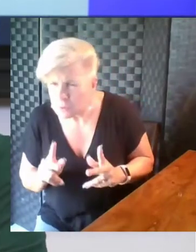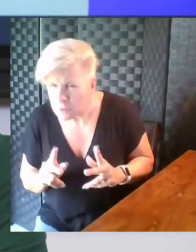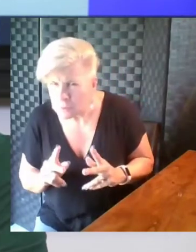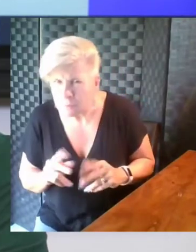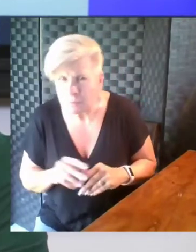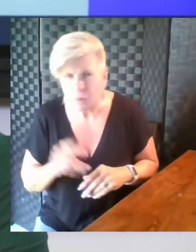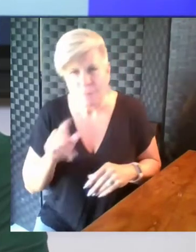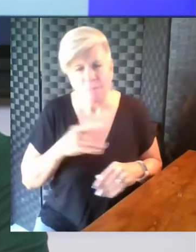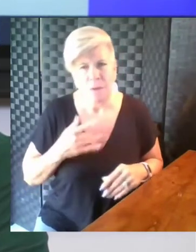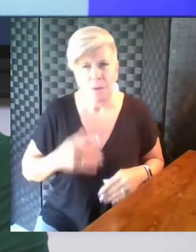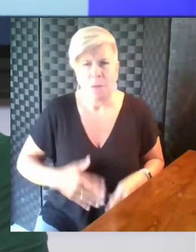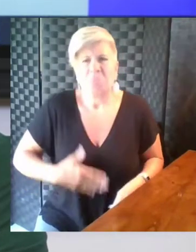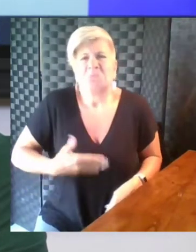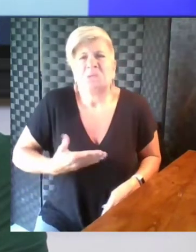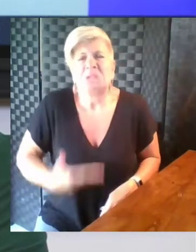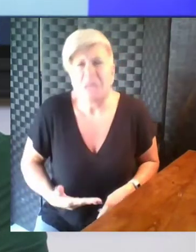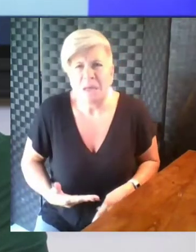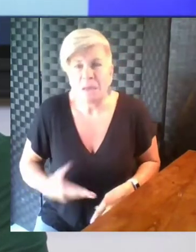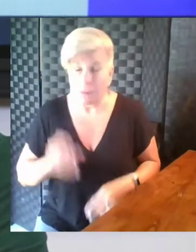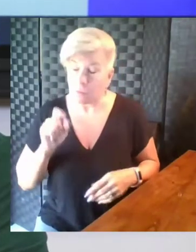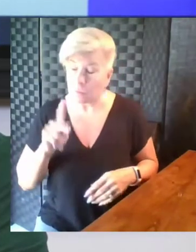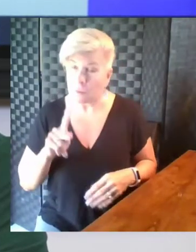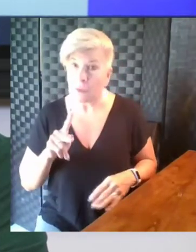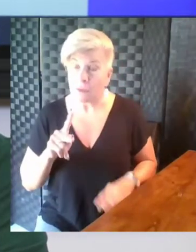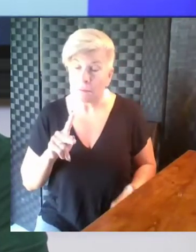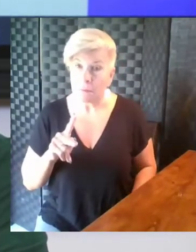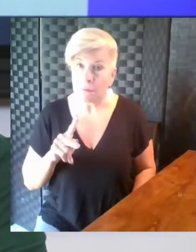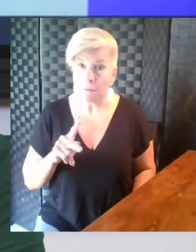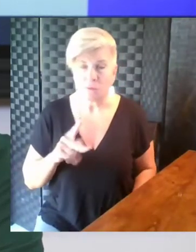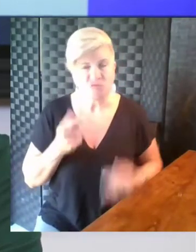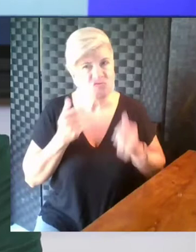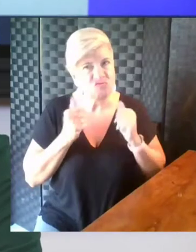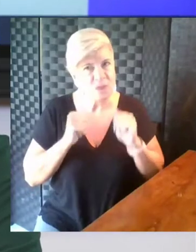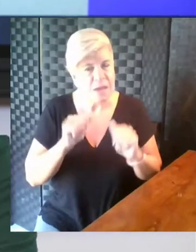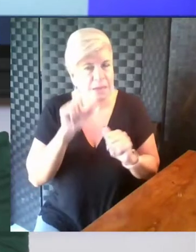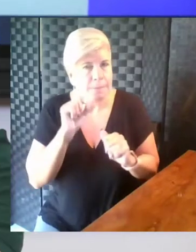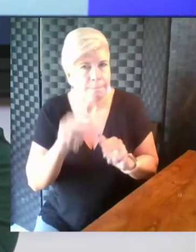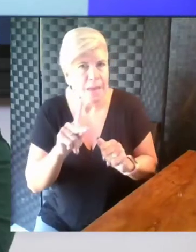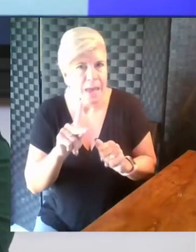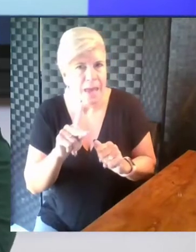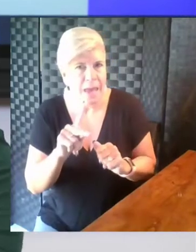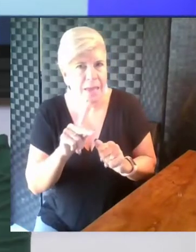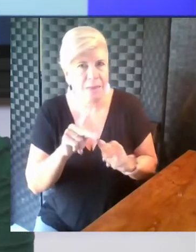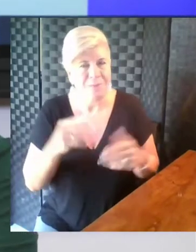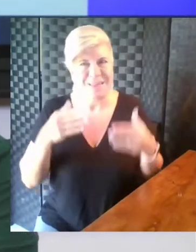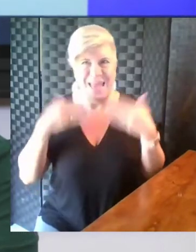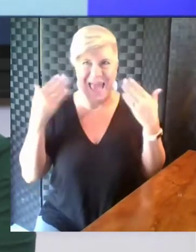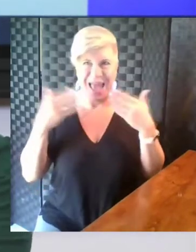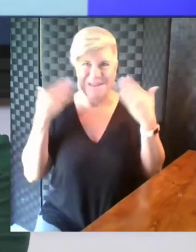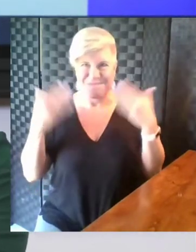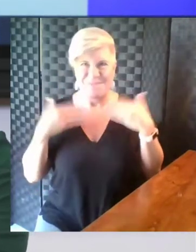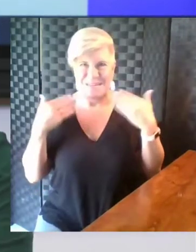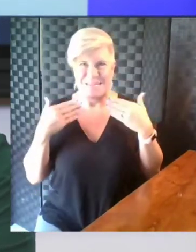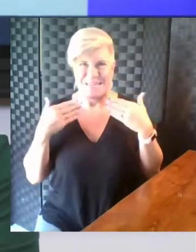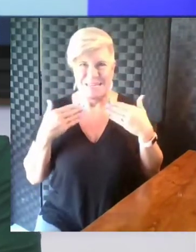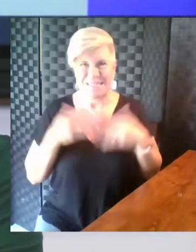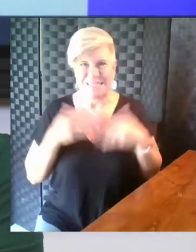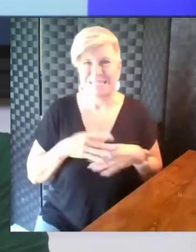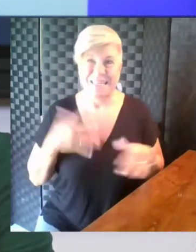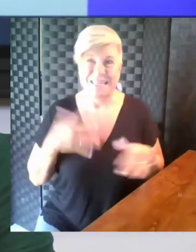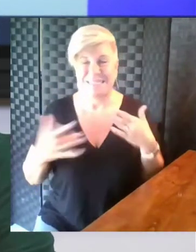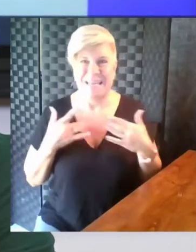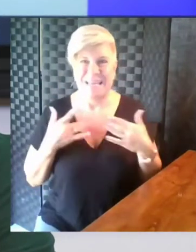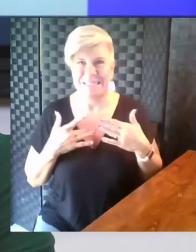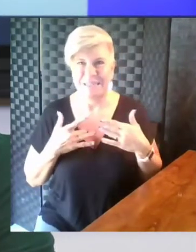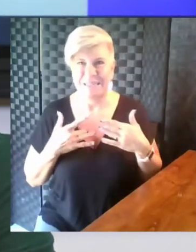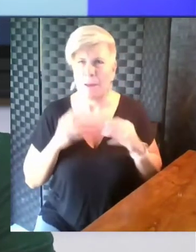Maybe you're feeling upset. That's okay. But we're going to try to get back in that green zone and end up with happy. Maybe you're going to be excited. Something